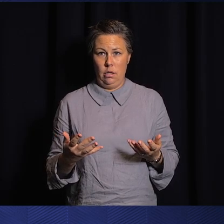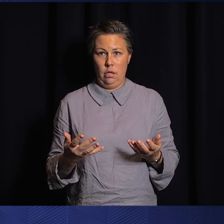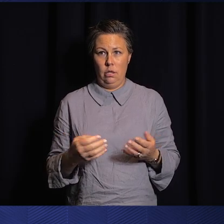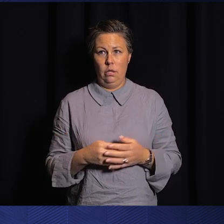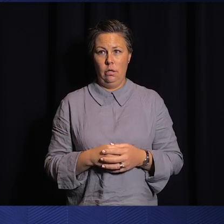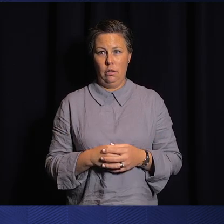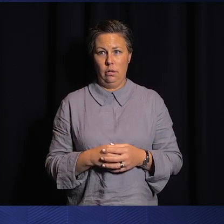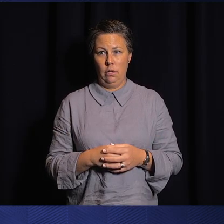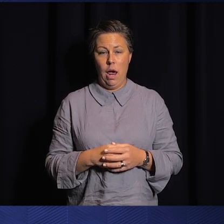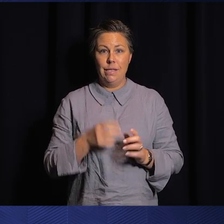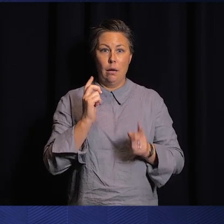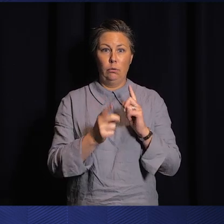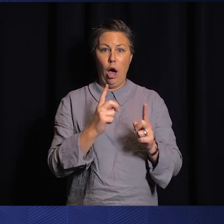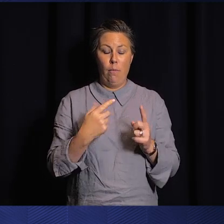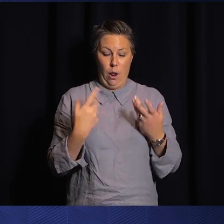be displaced multiple times.